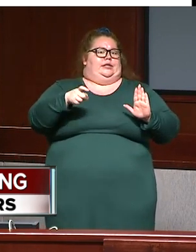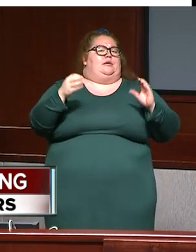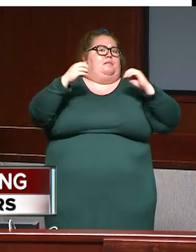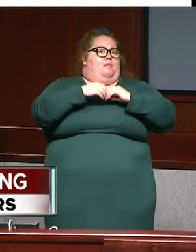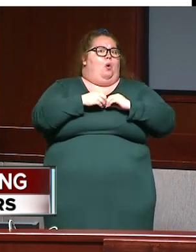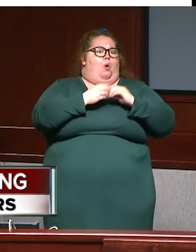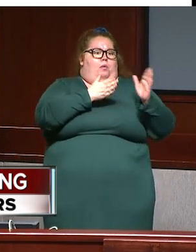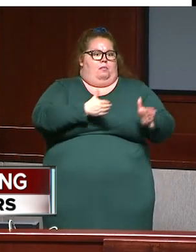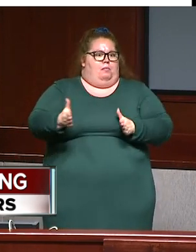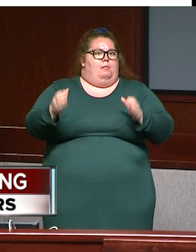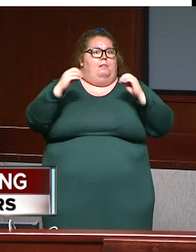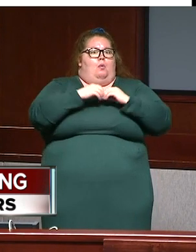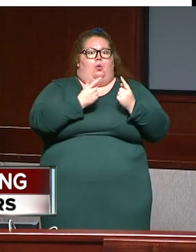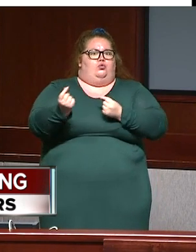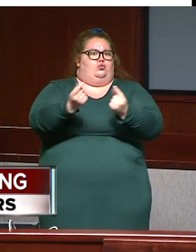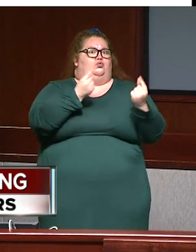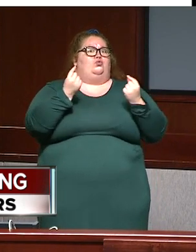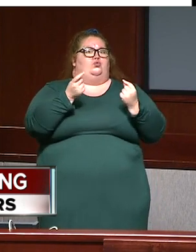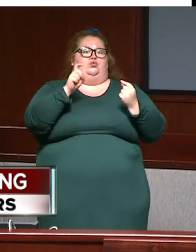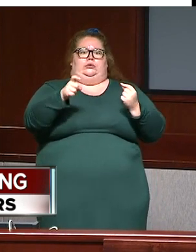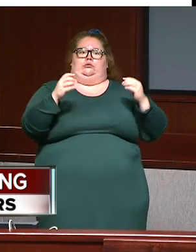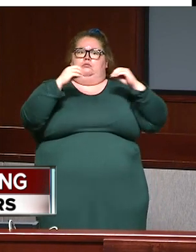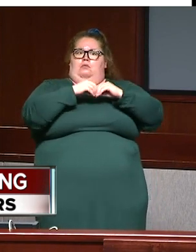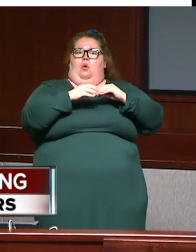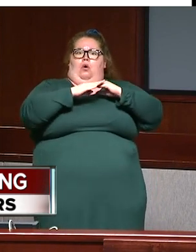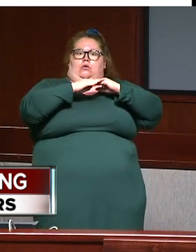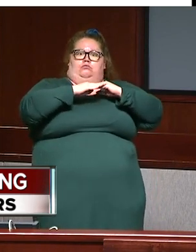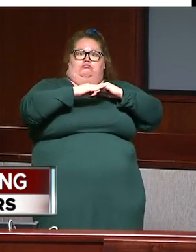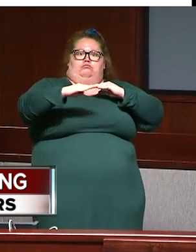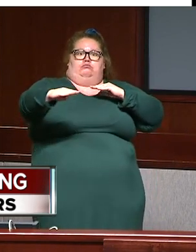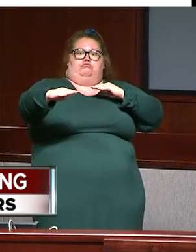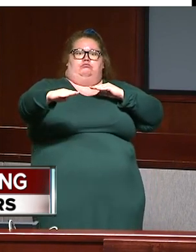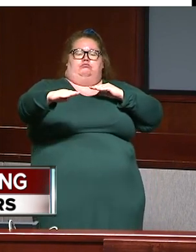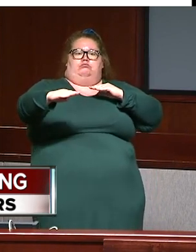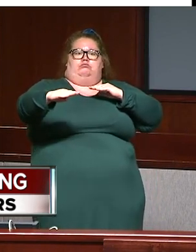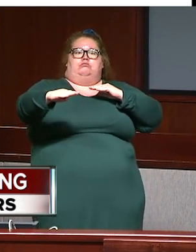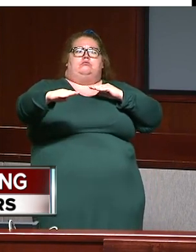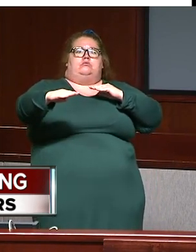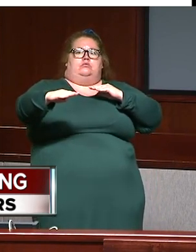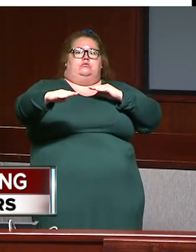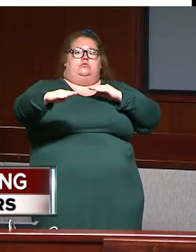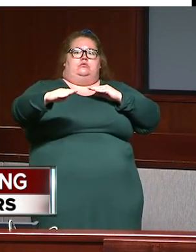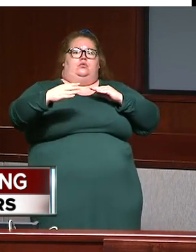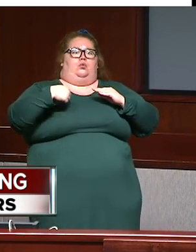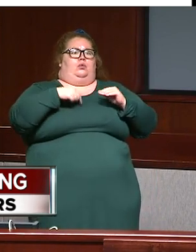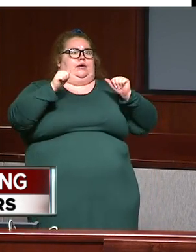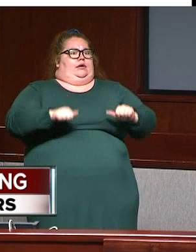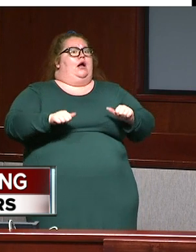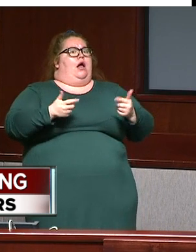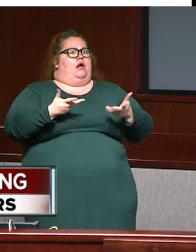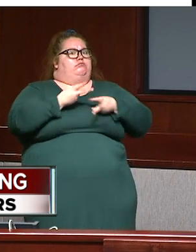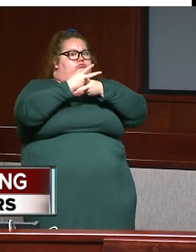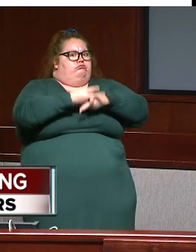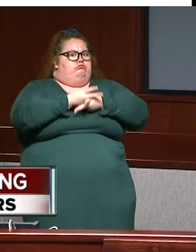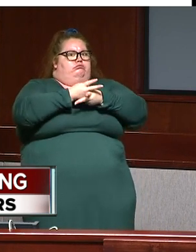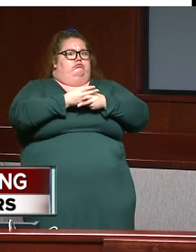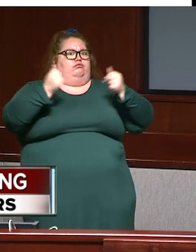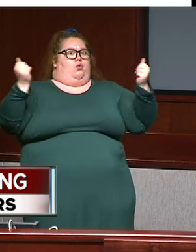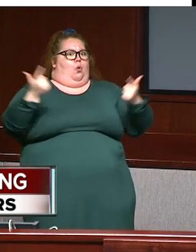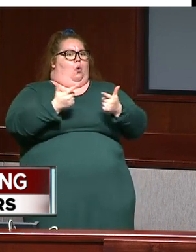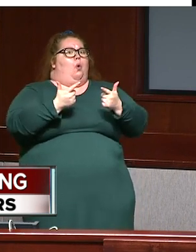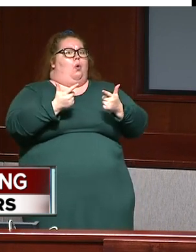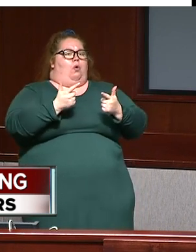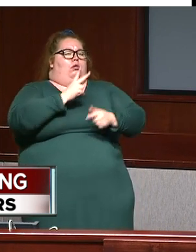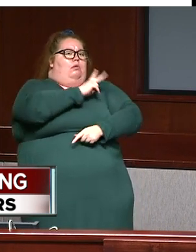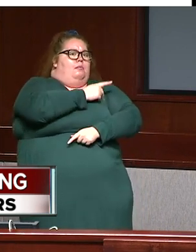We need to continue to flatten that curve so that we have the ability to care for everybody that we may need to